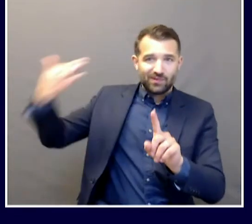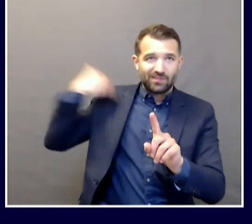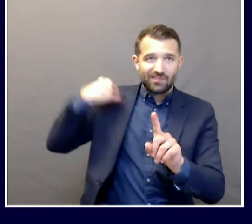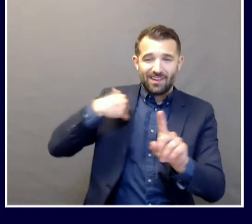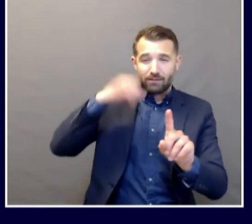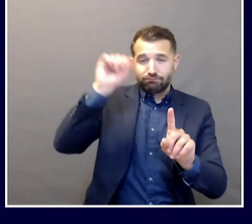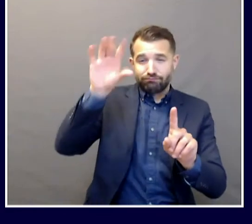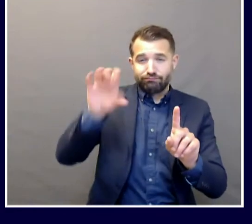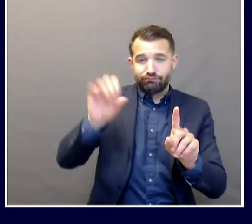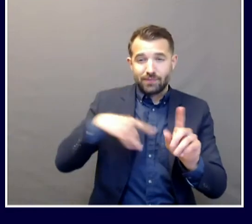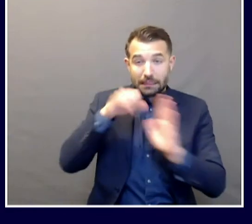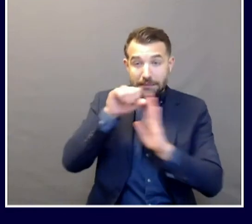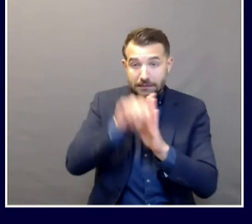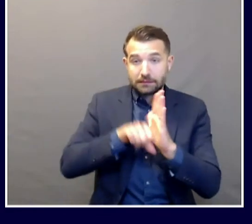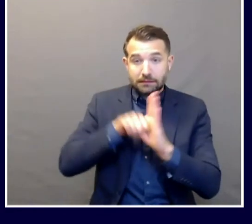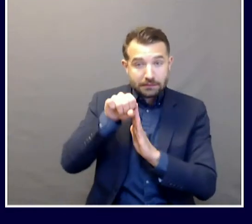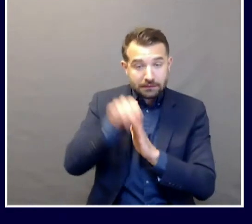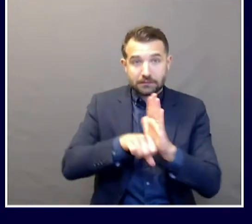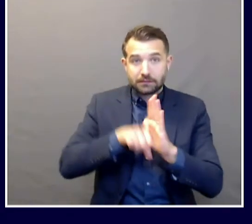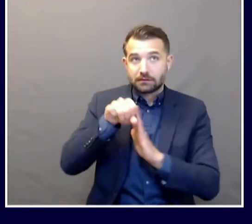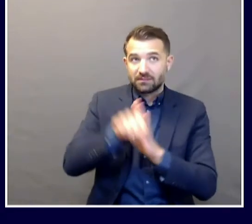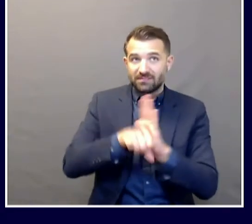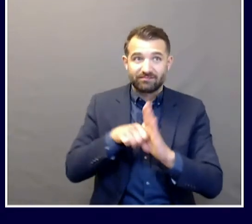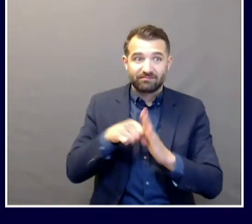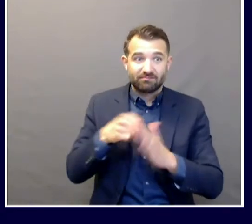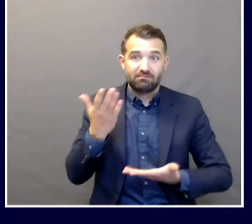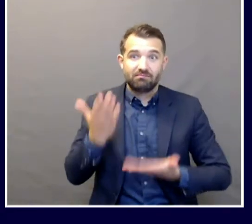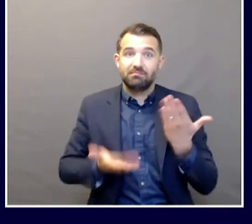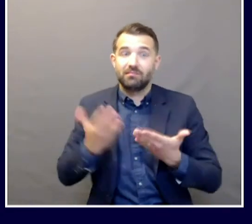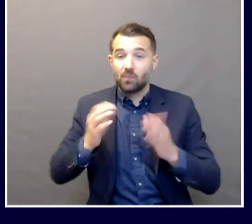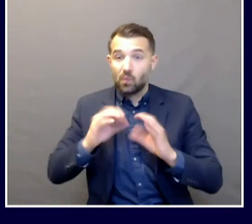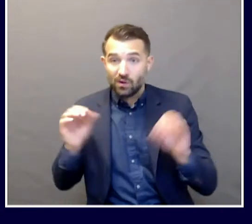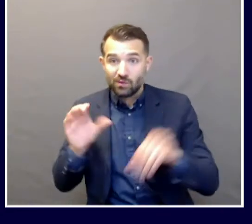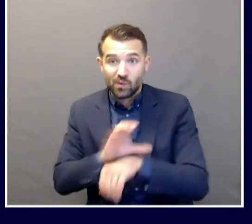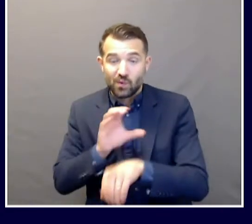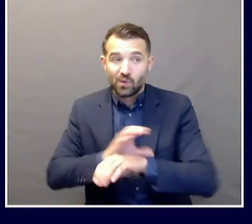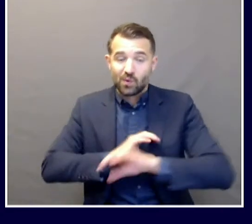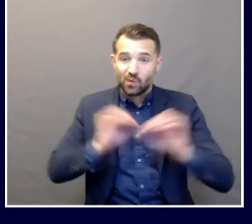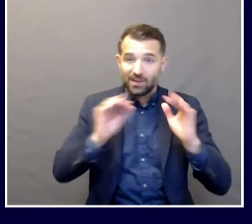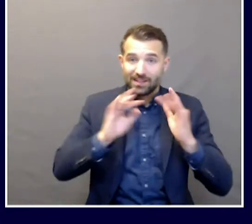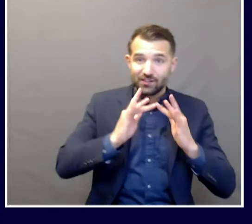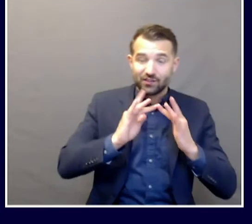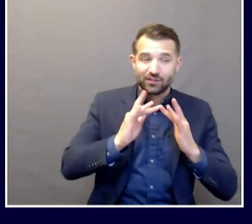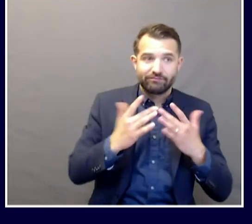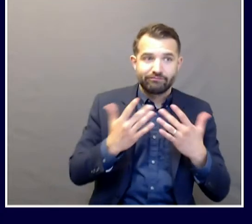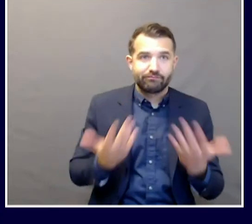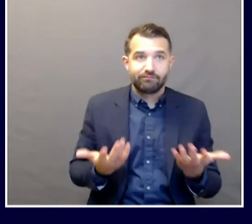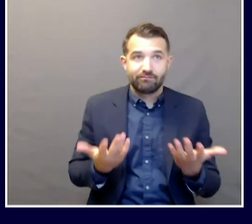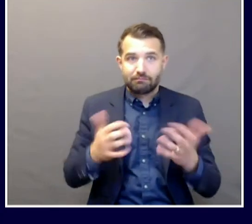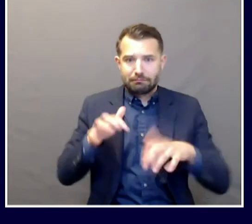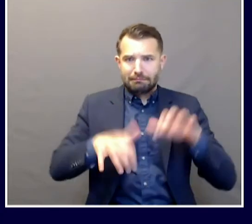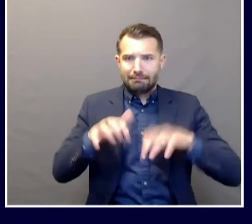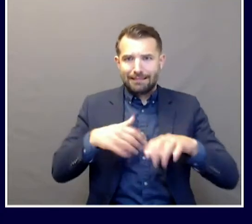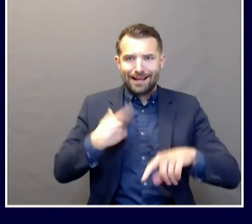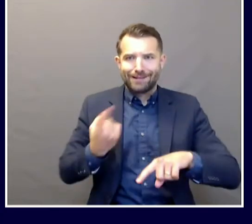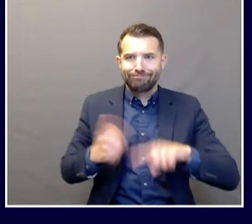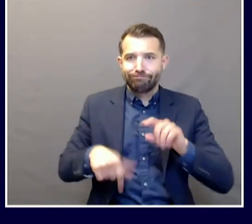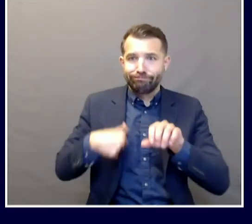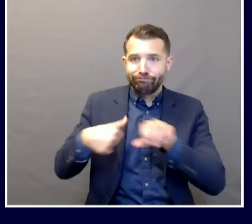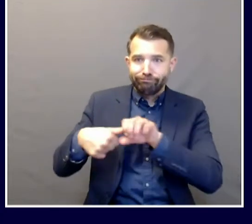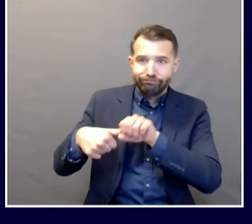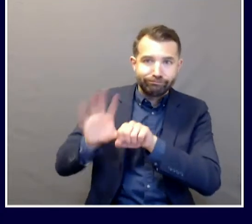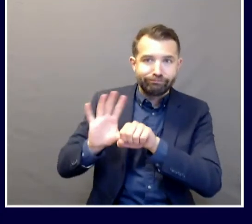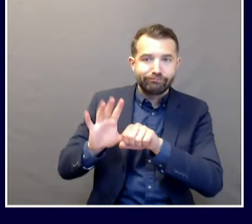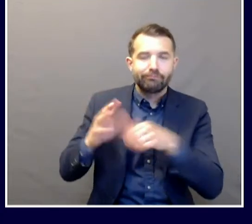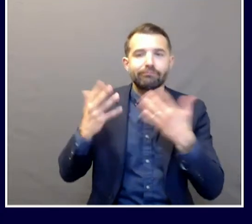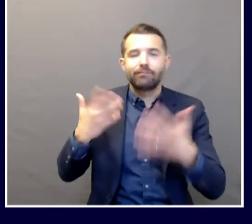where broadband is tough to get, or they're just not comfortable registering for something online. You can call that number and get registered for